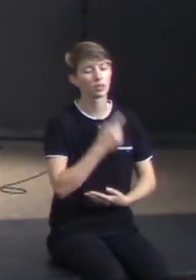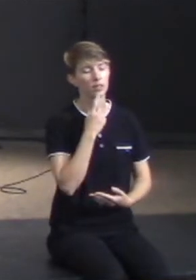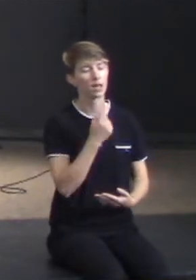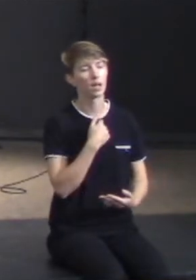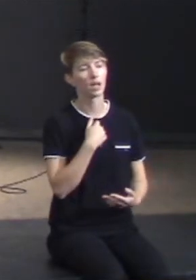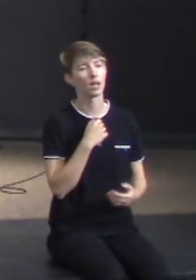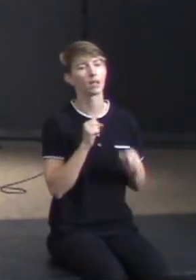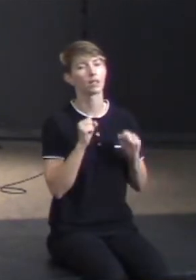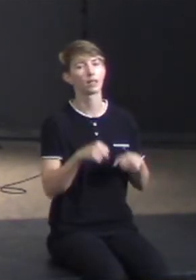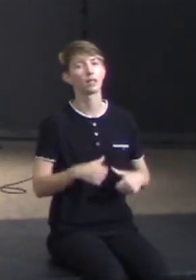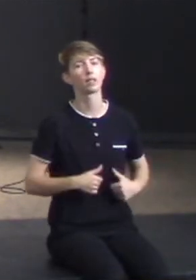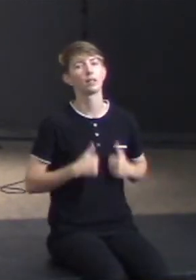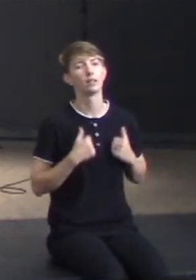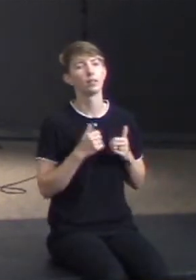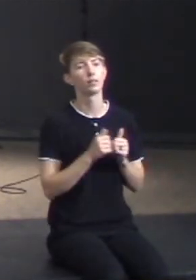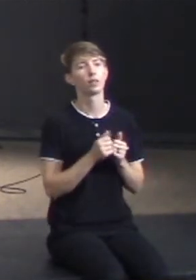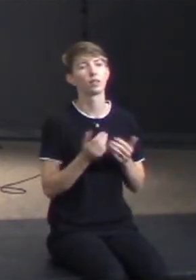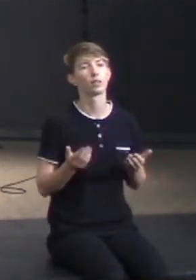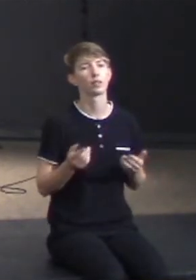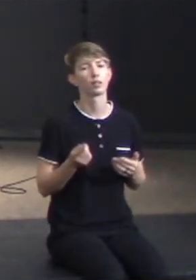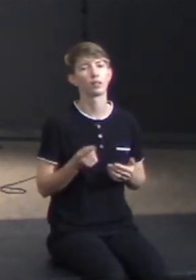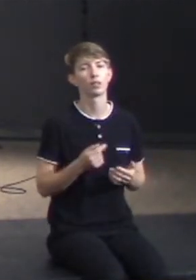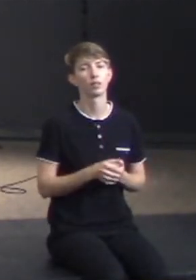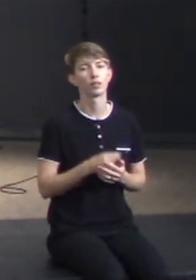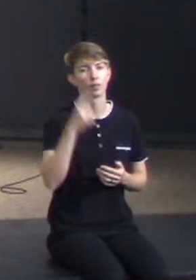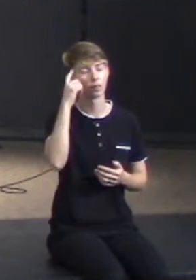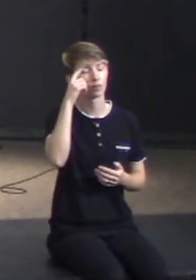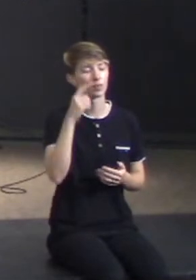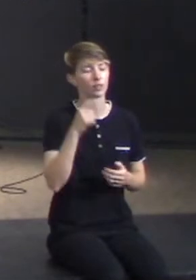for a time if I would stay sober,